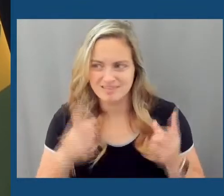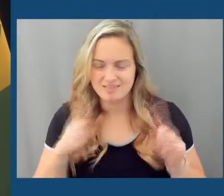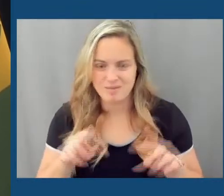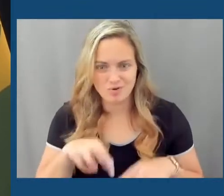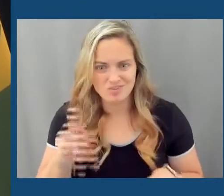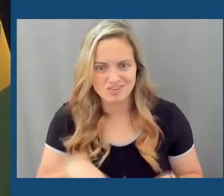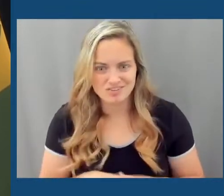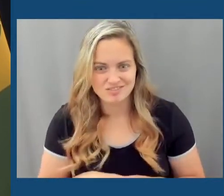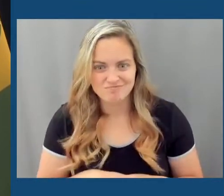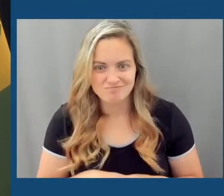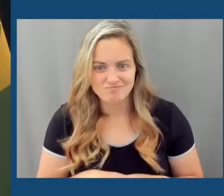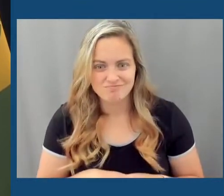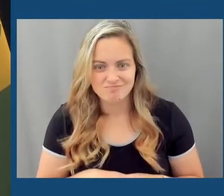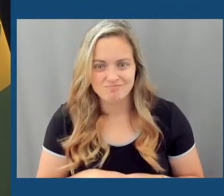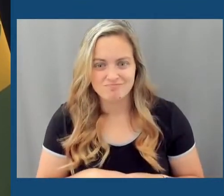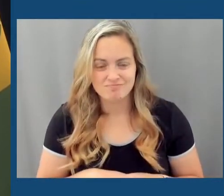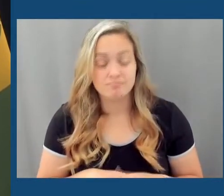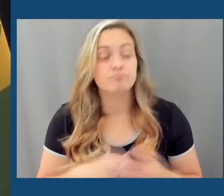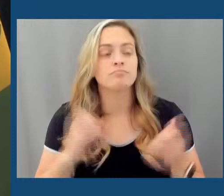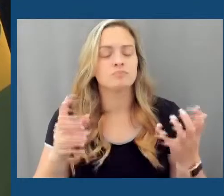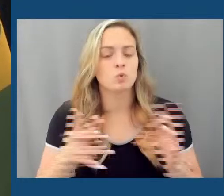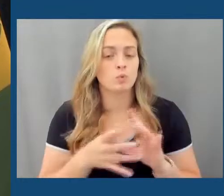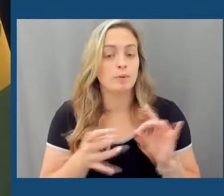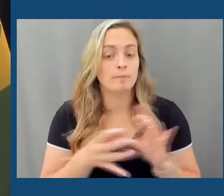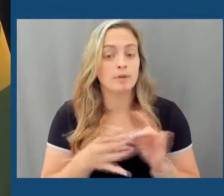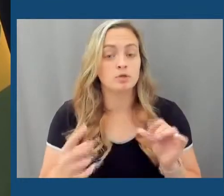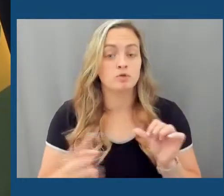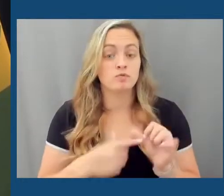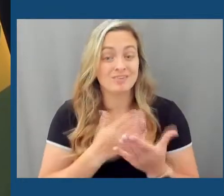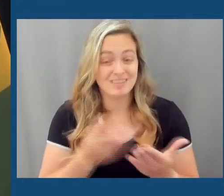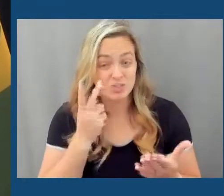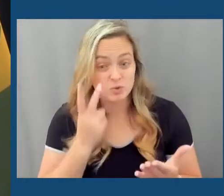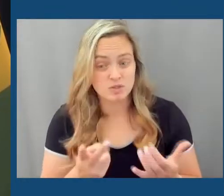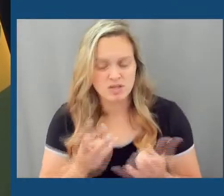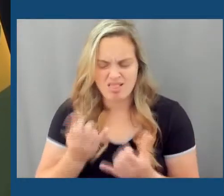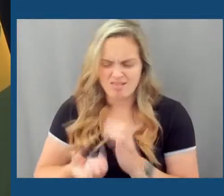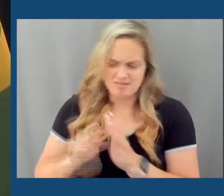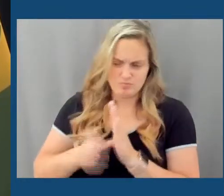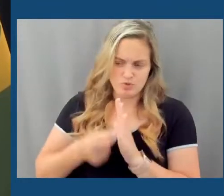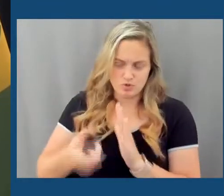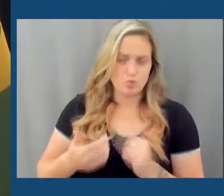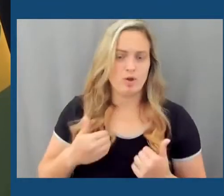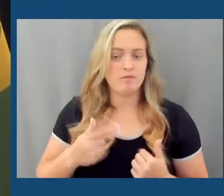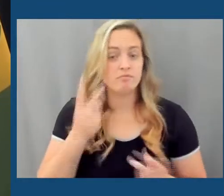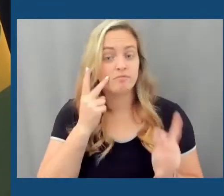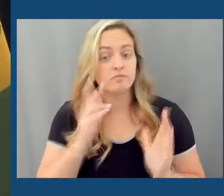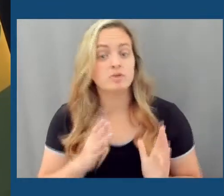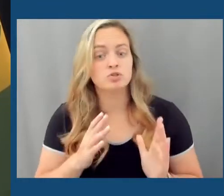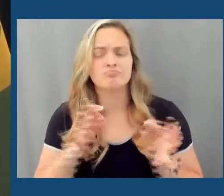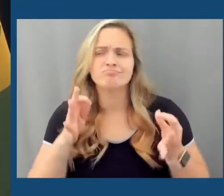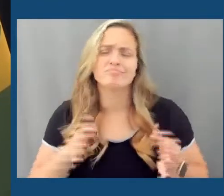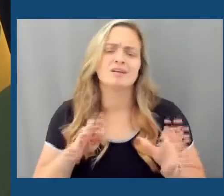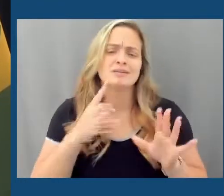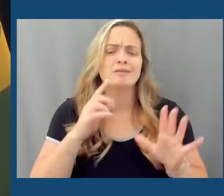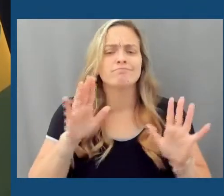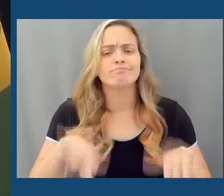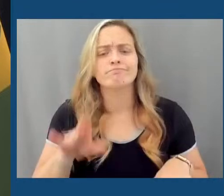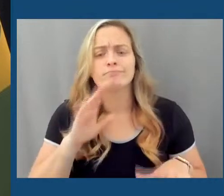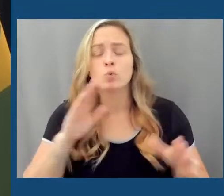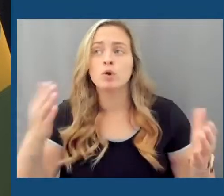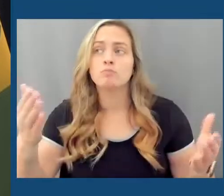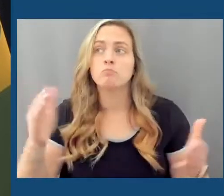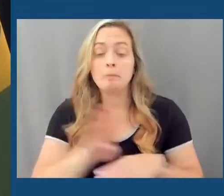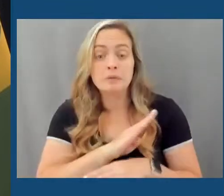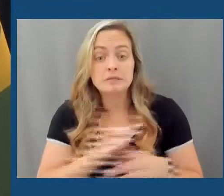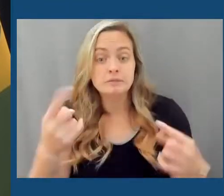Rochester. So, as I mentioned, it's the first thing you see. It's the last impression you have if you're a visitor and you're deciding to say, well, I want to bring my business here. Do I